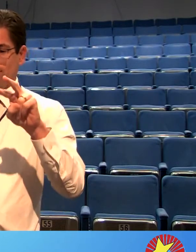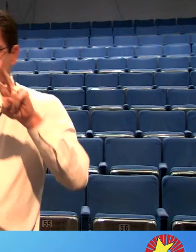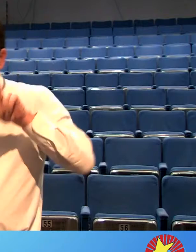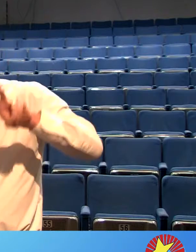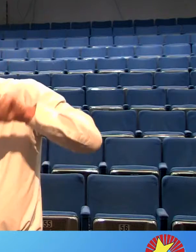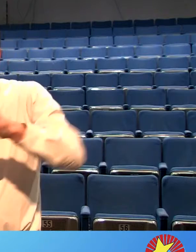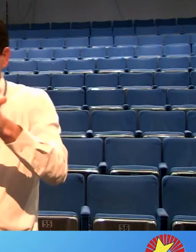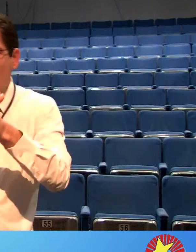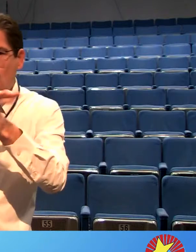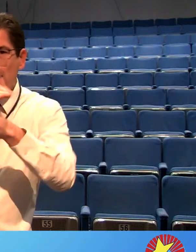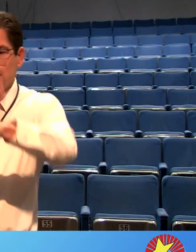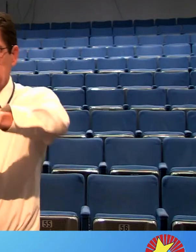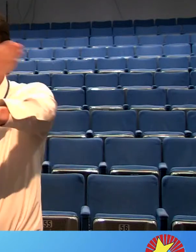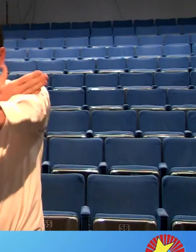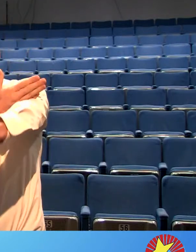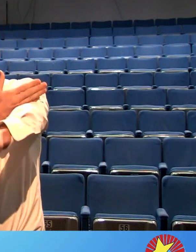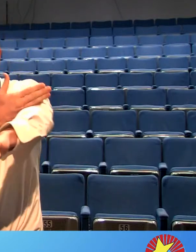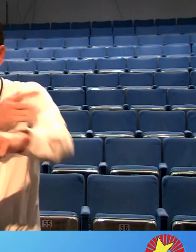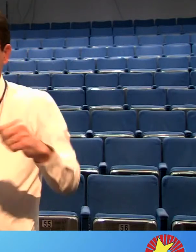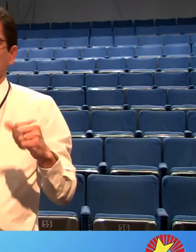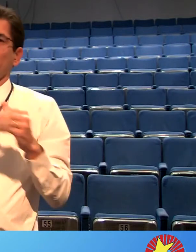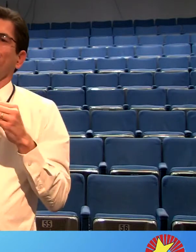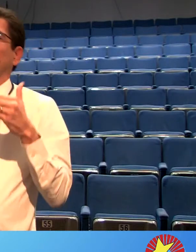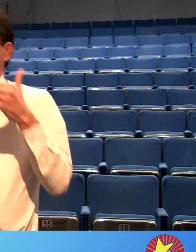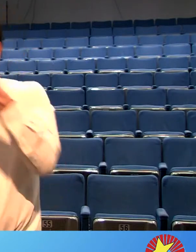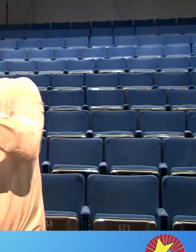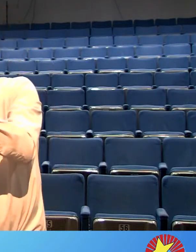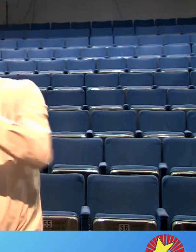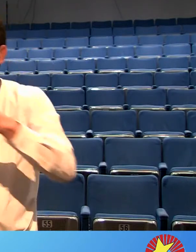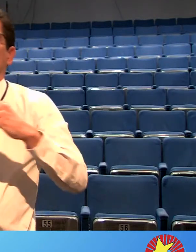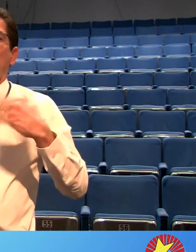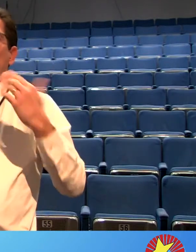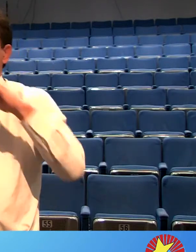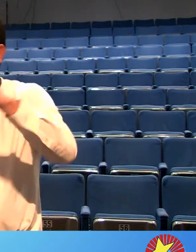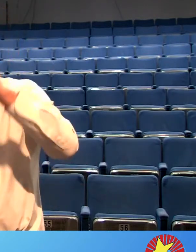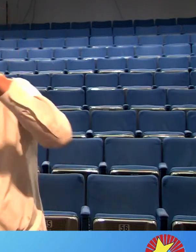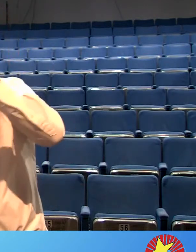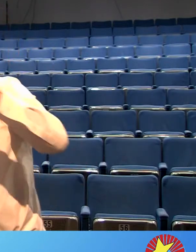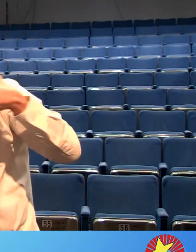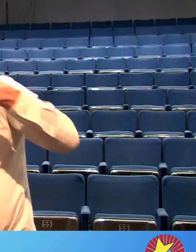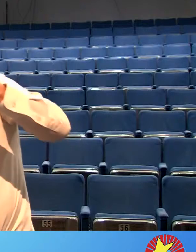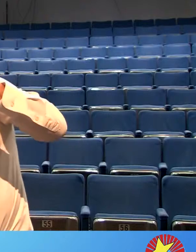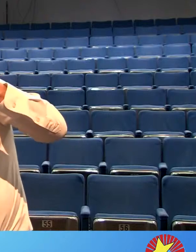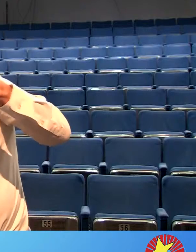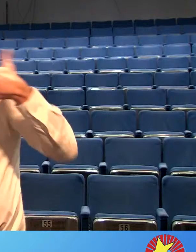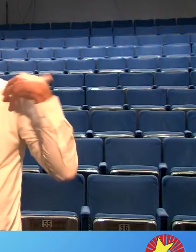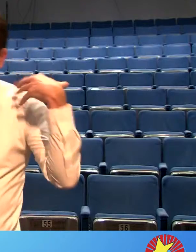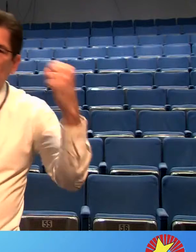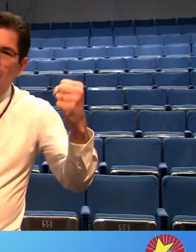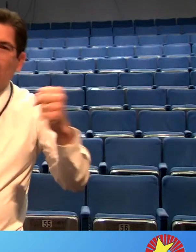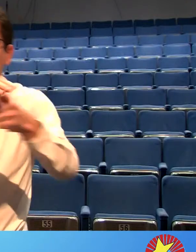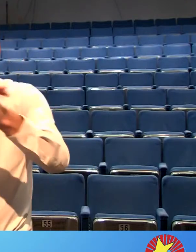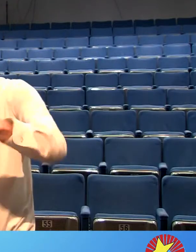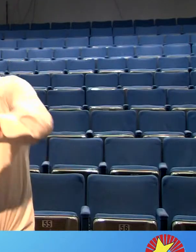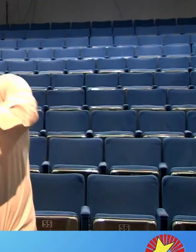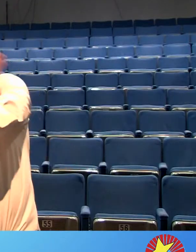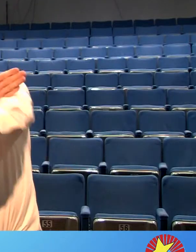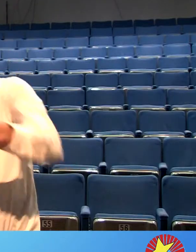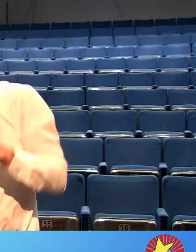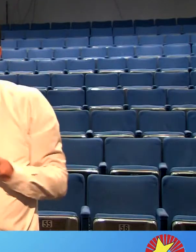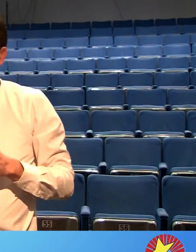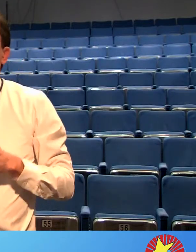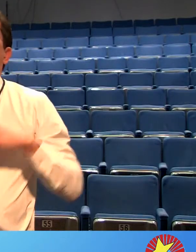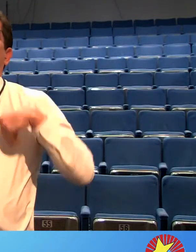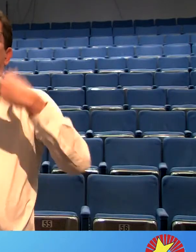receiving results, we review the different areas of growth that guides us